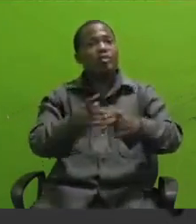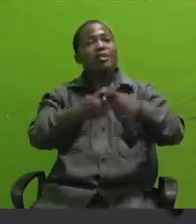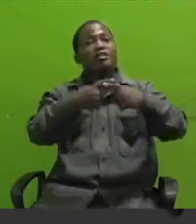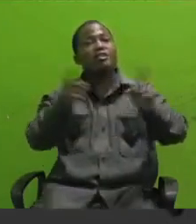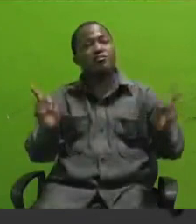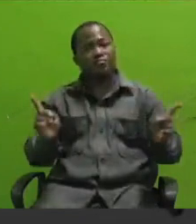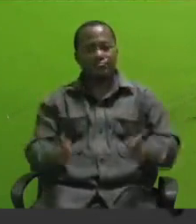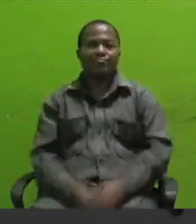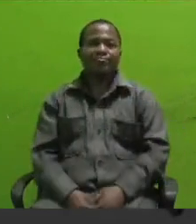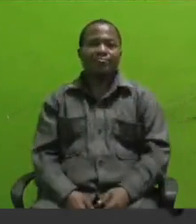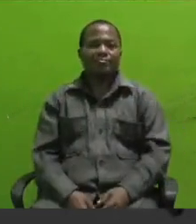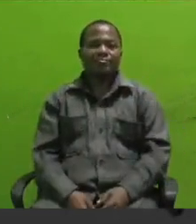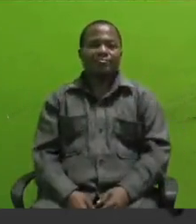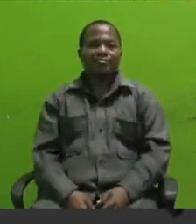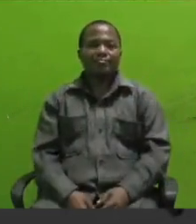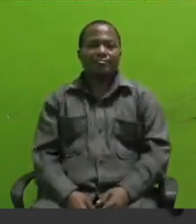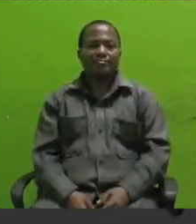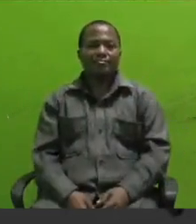used incorrectly.